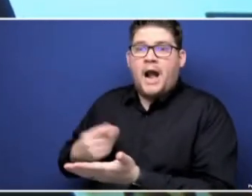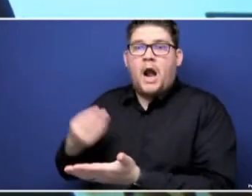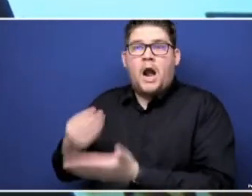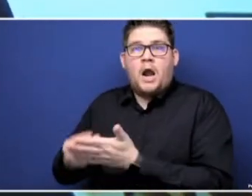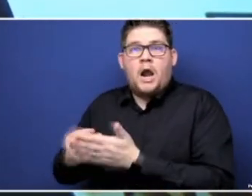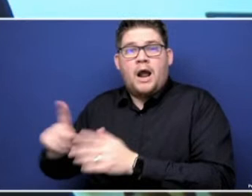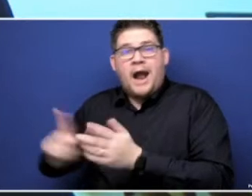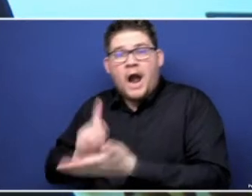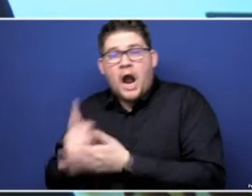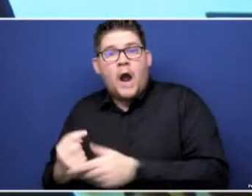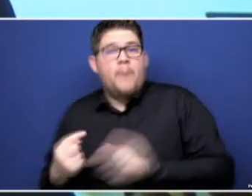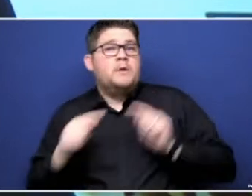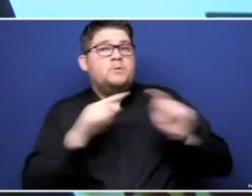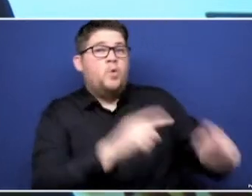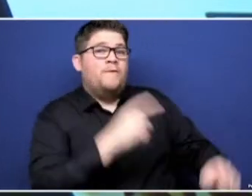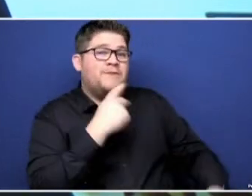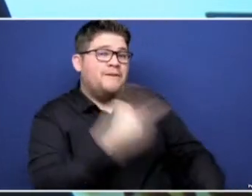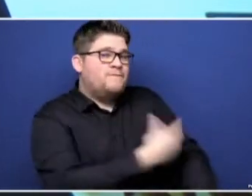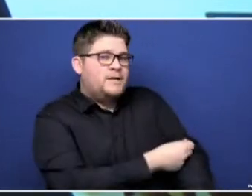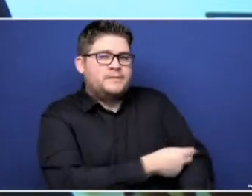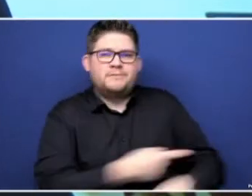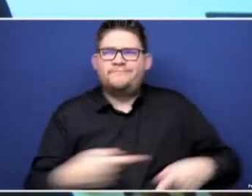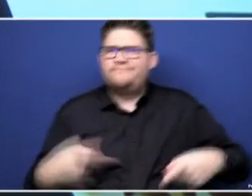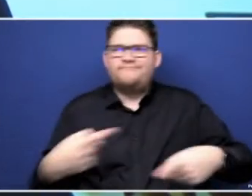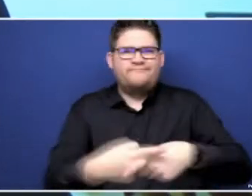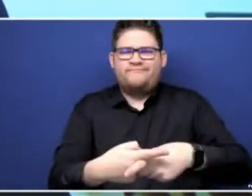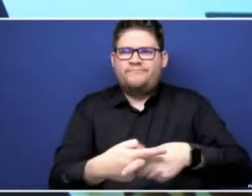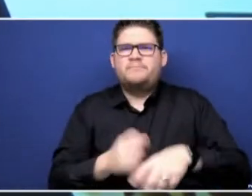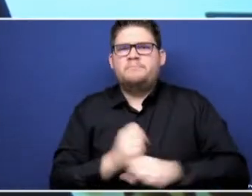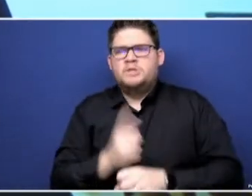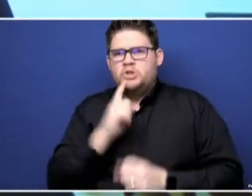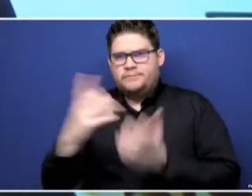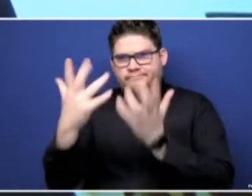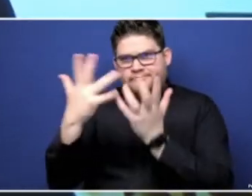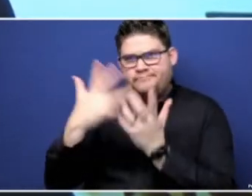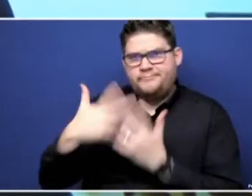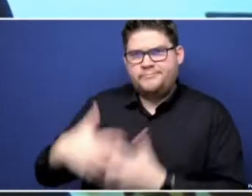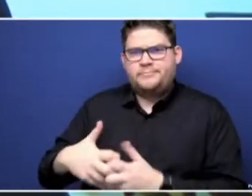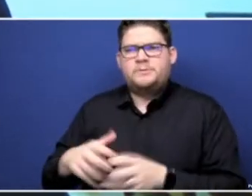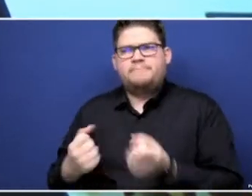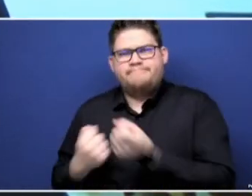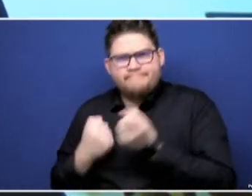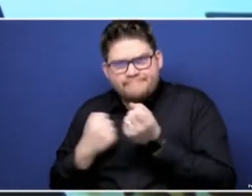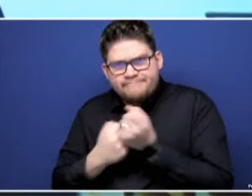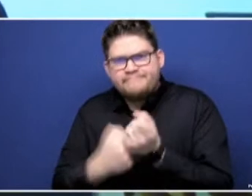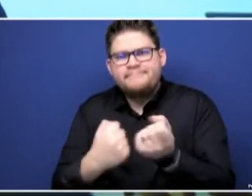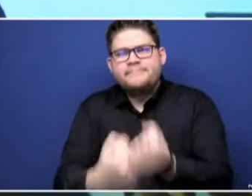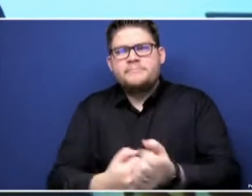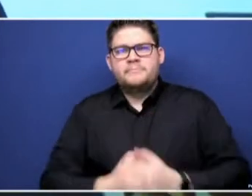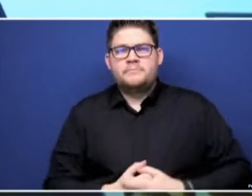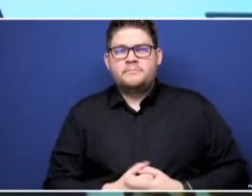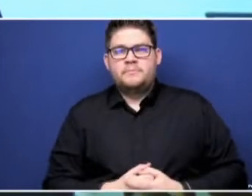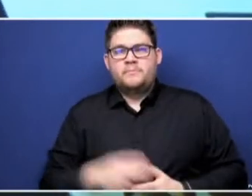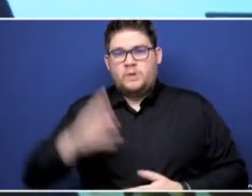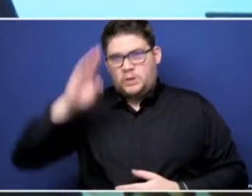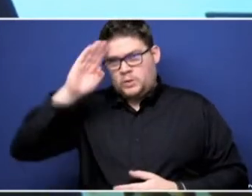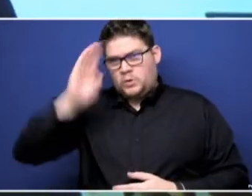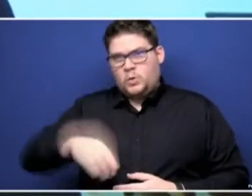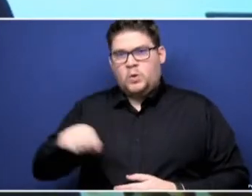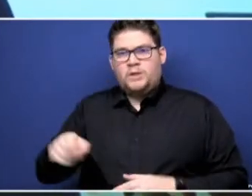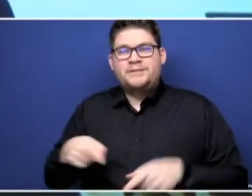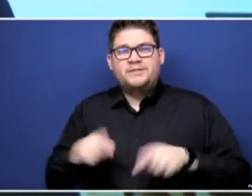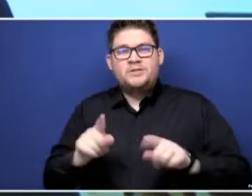of vaccines than the country would actually probably need. And that was fortuitous because that's a risk